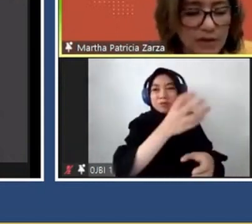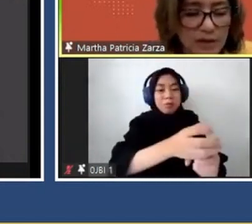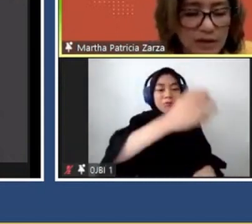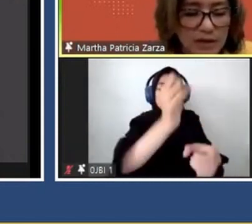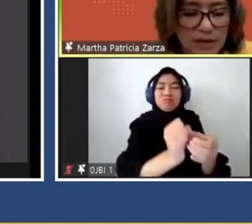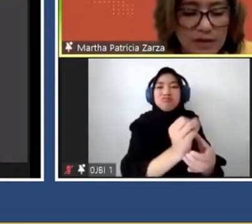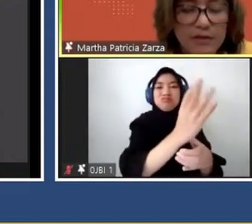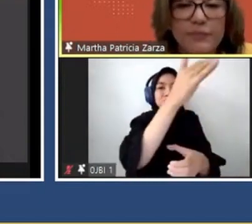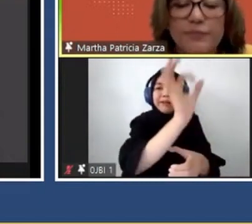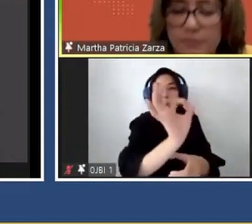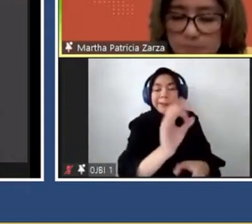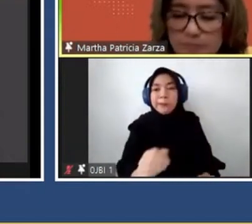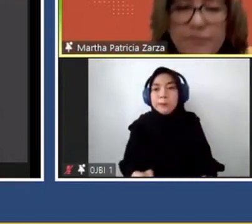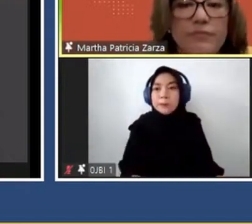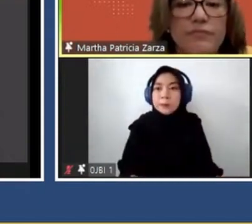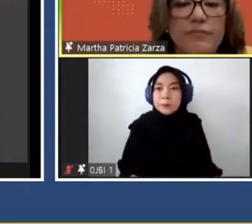there.